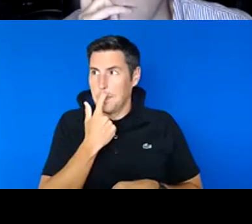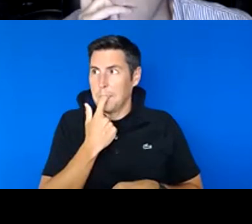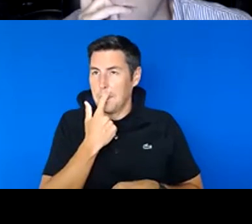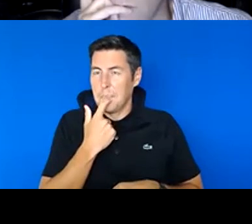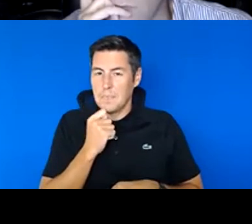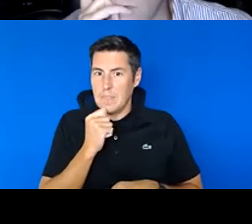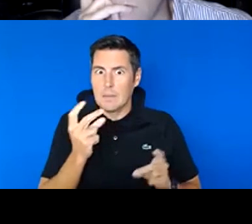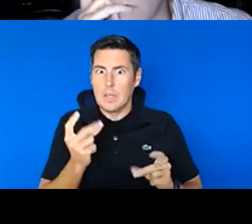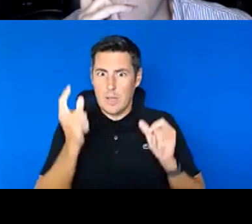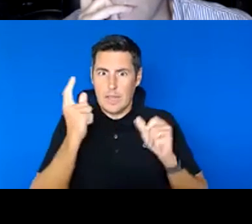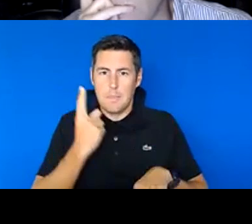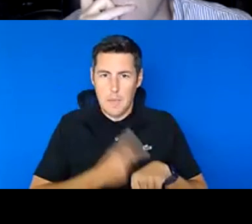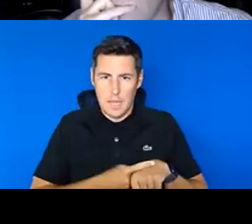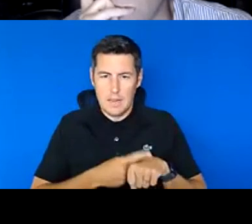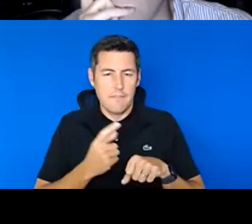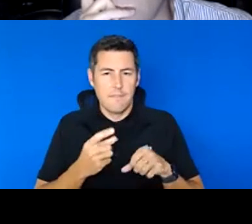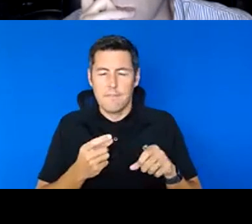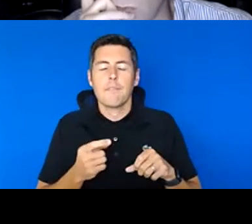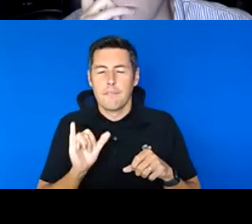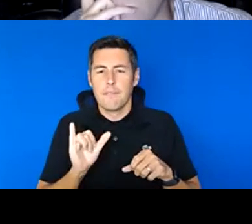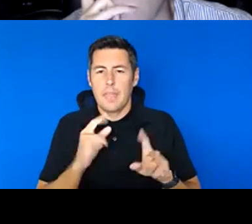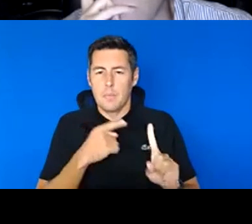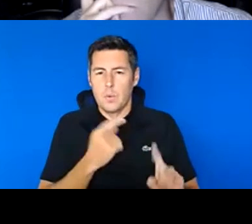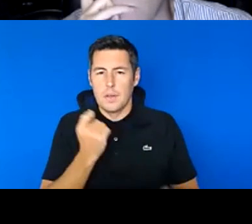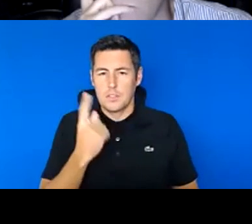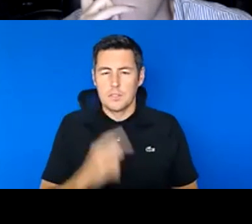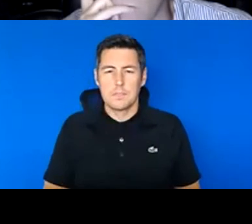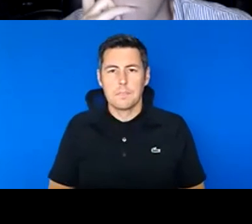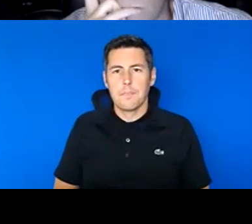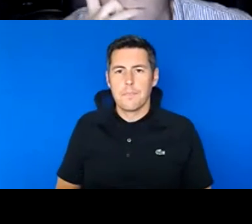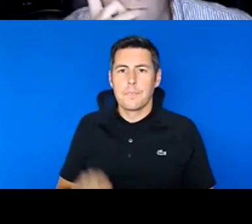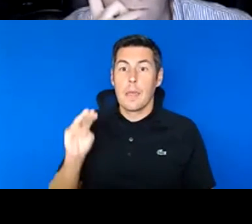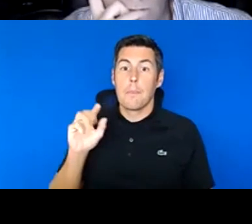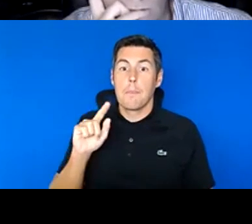punitive. Okay. Okay, Matt, and then we'll finish with Joellen.